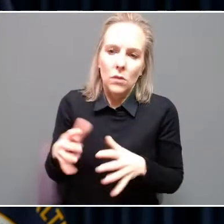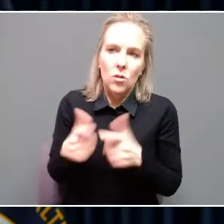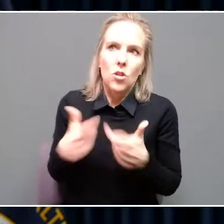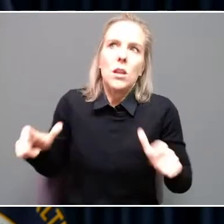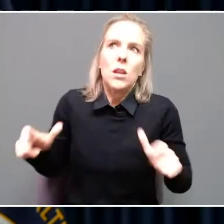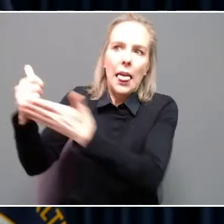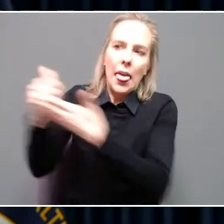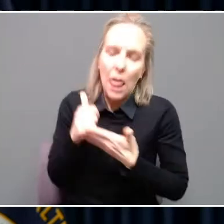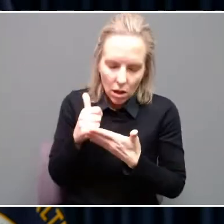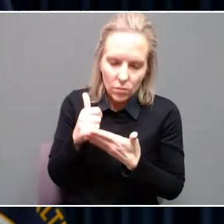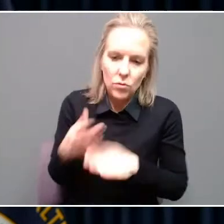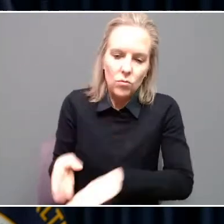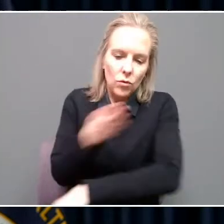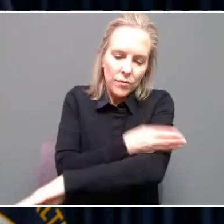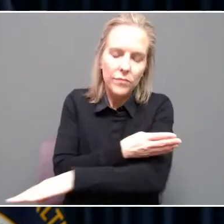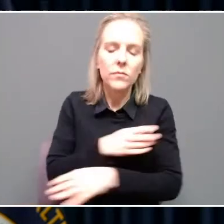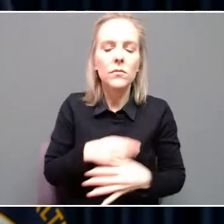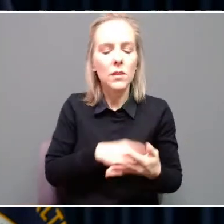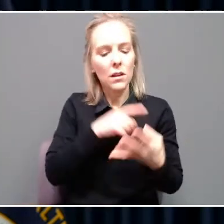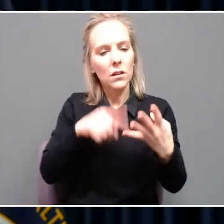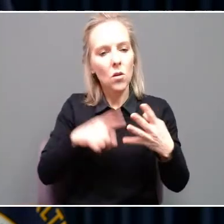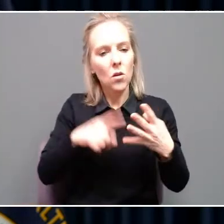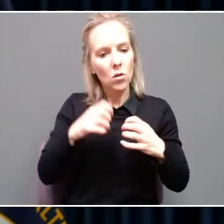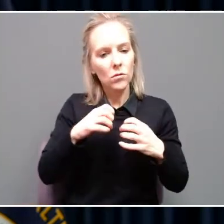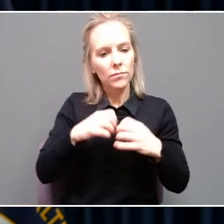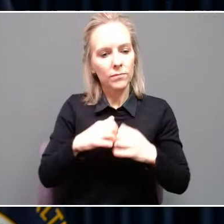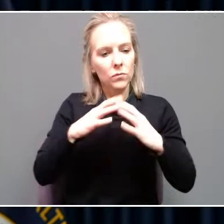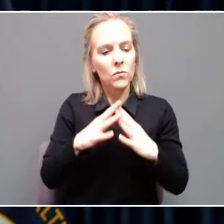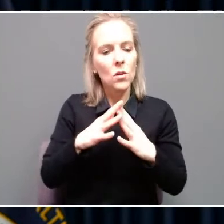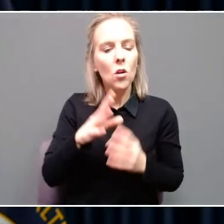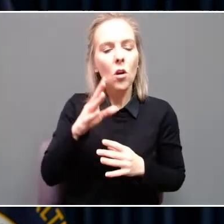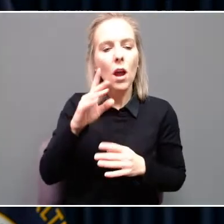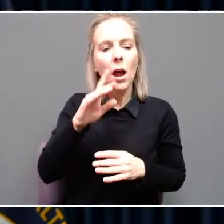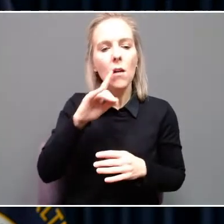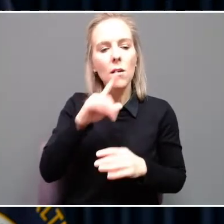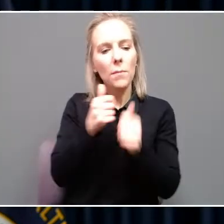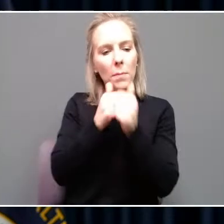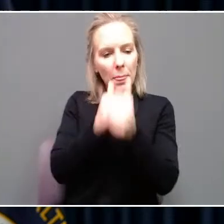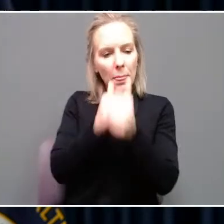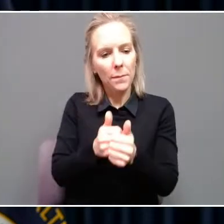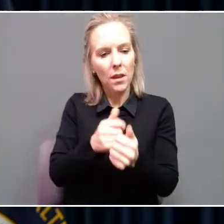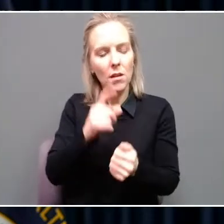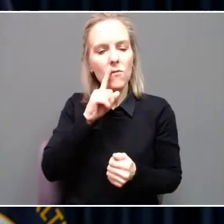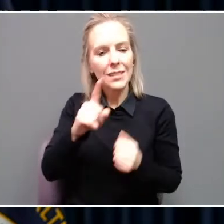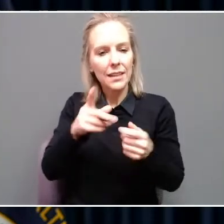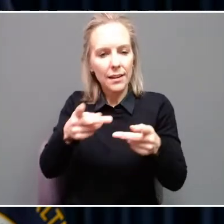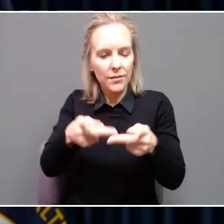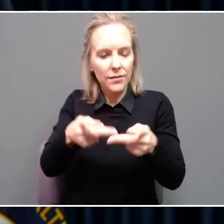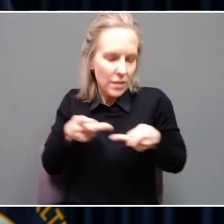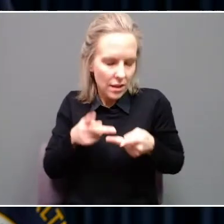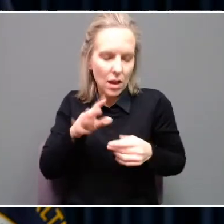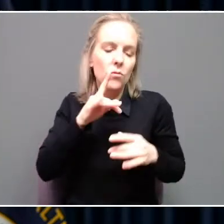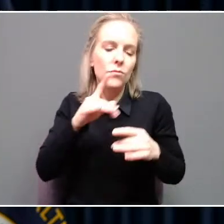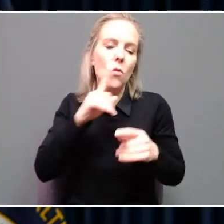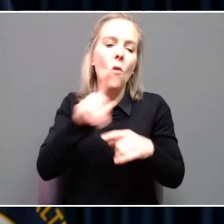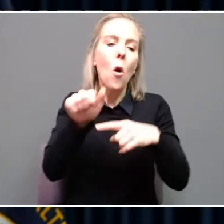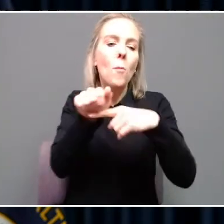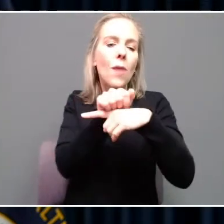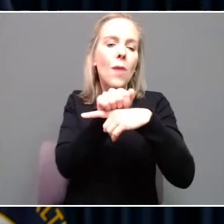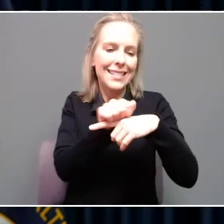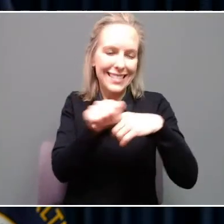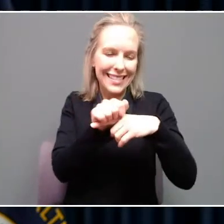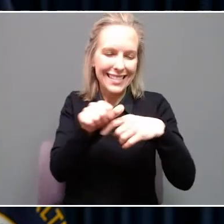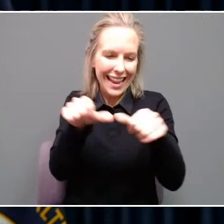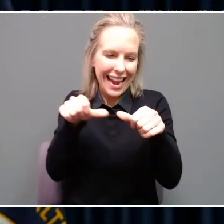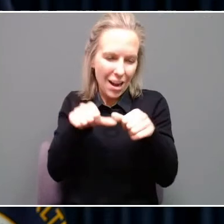creating a compliance division to ensure that best practices are identified and followed. We need to make sure practices from one